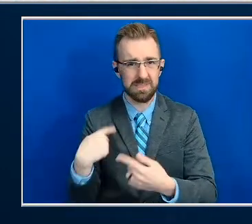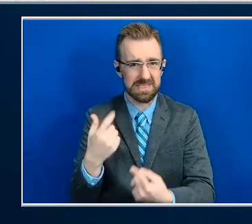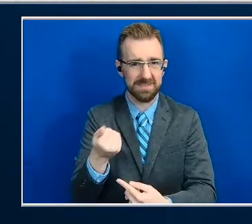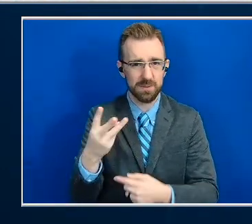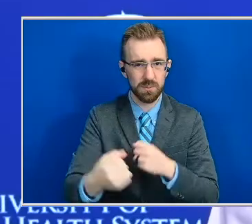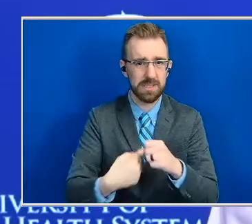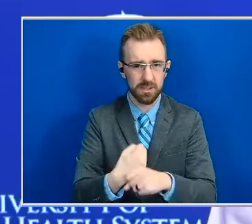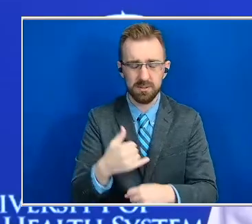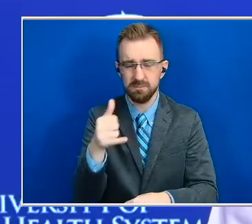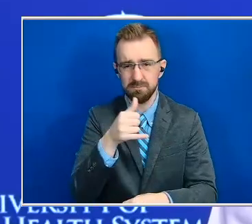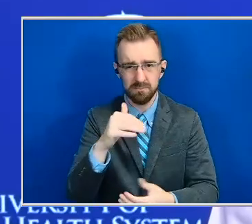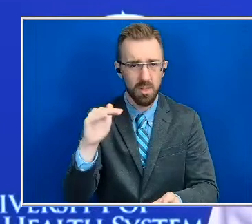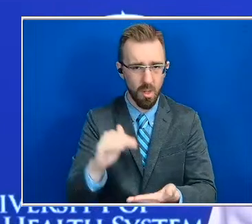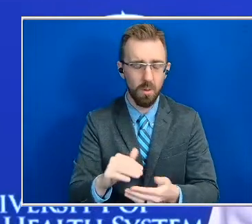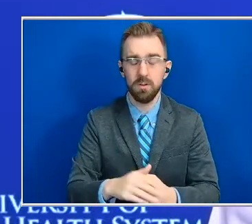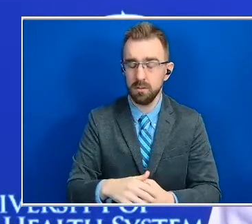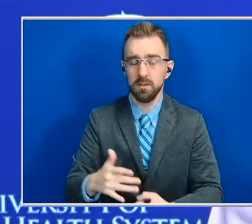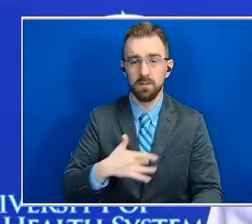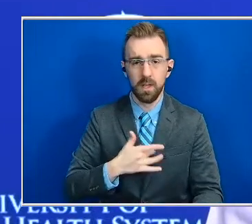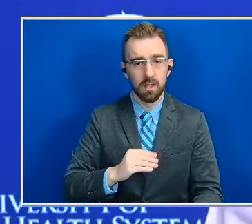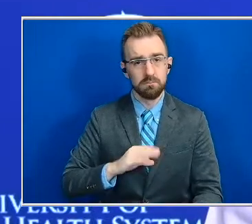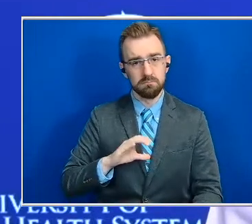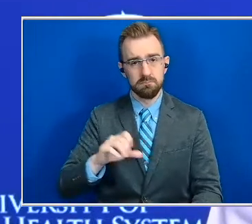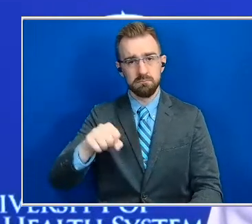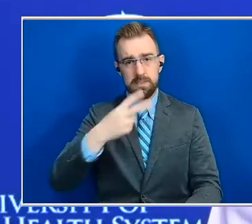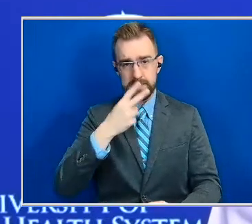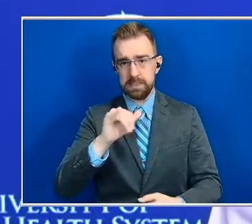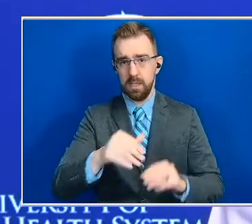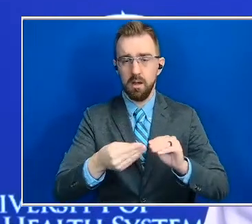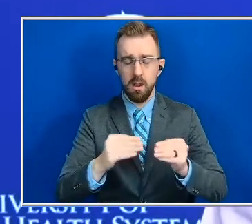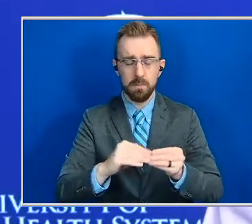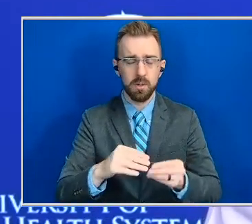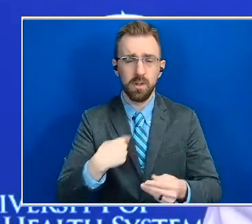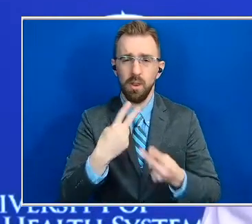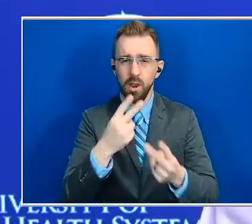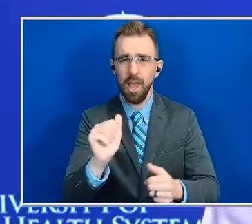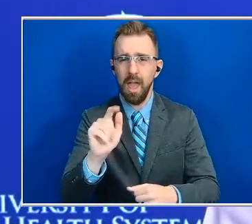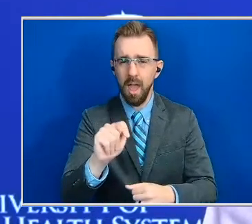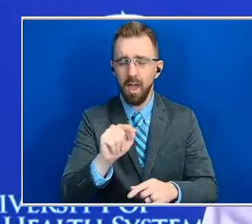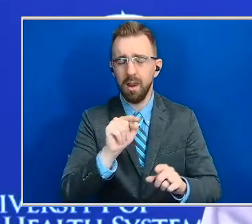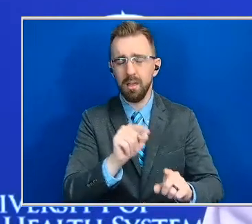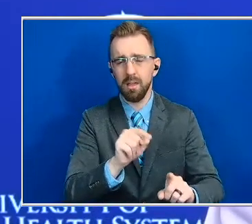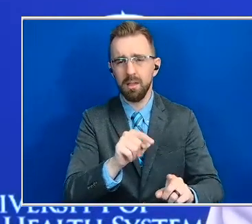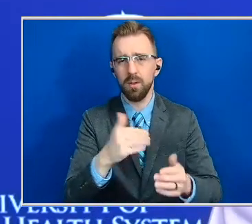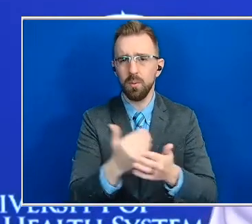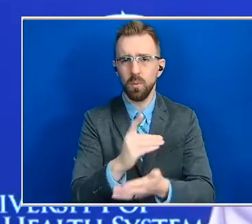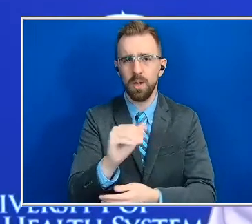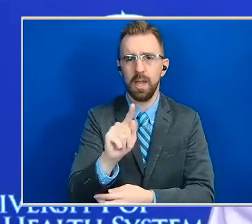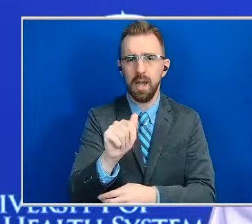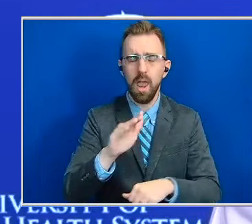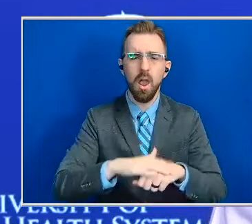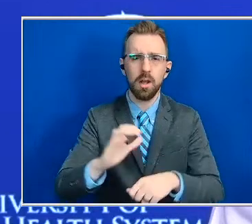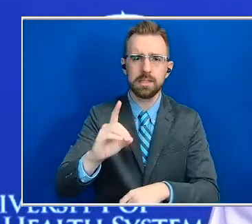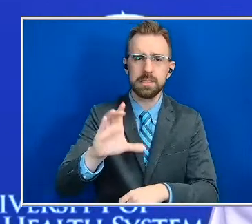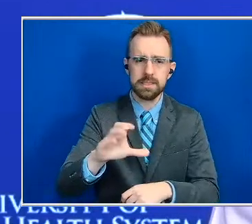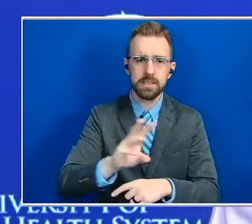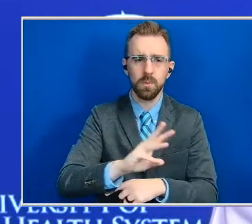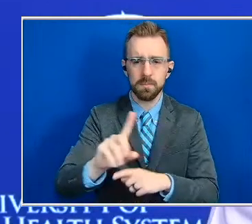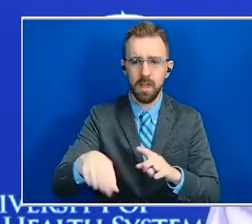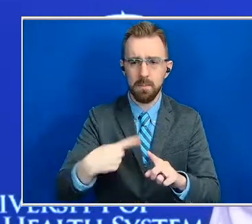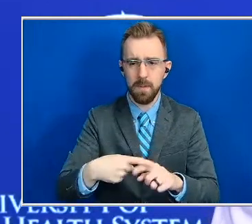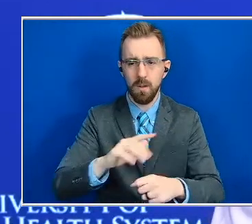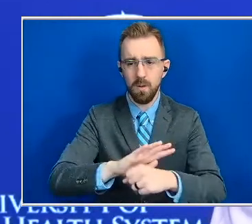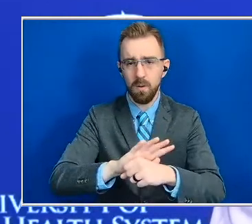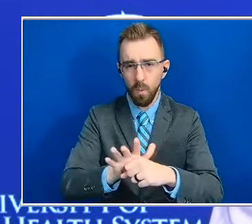I'm very encouraged about that. Again, just was looking at the new data on the CDC website about COVID because we